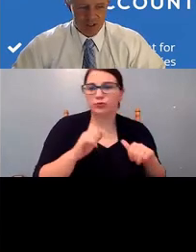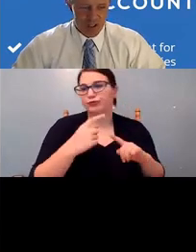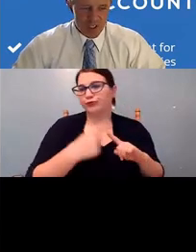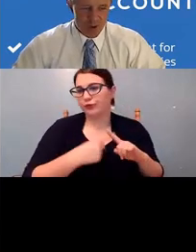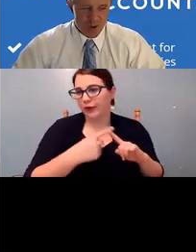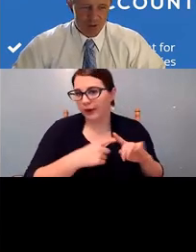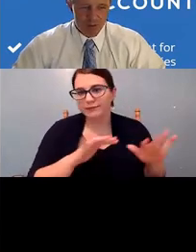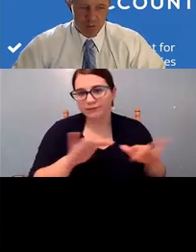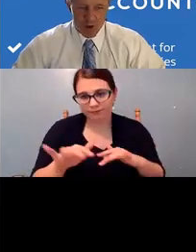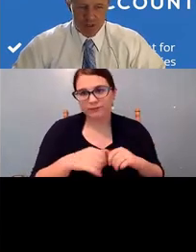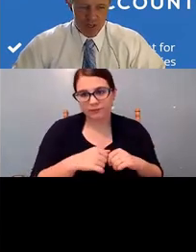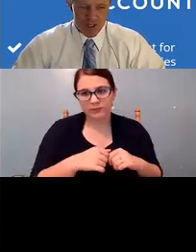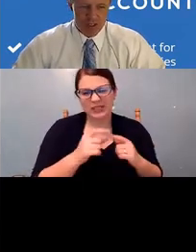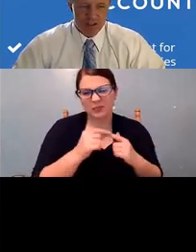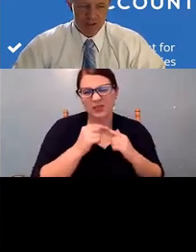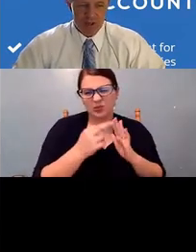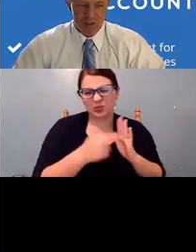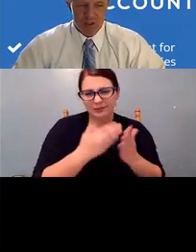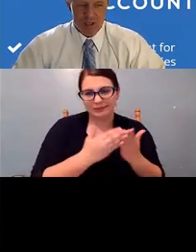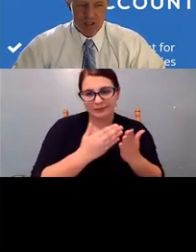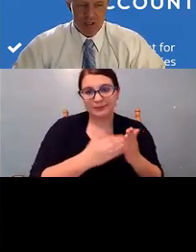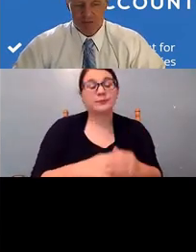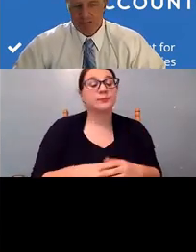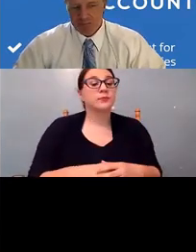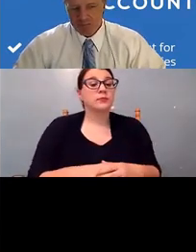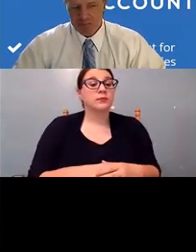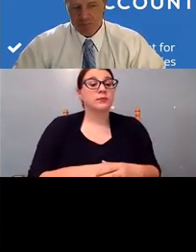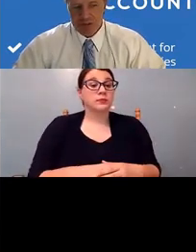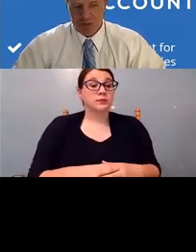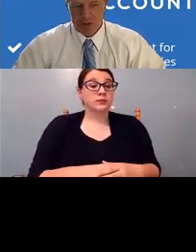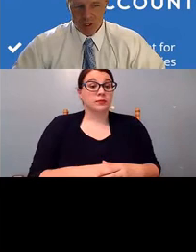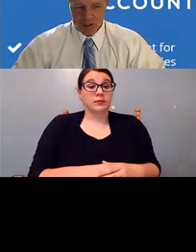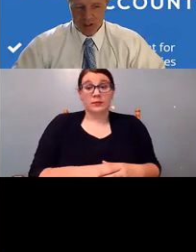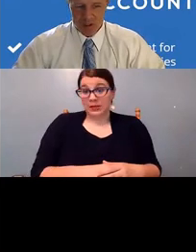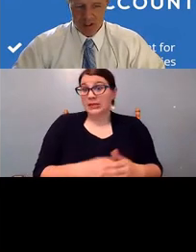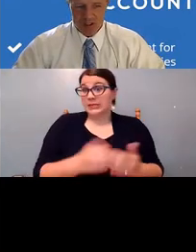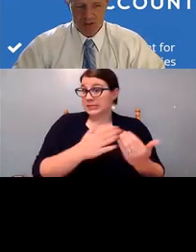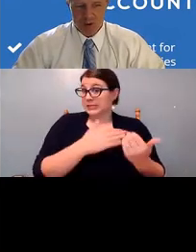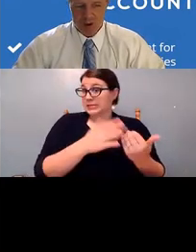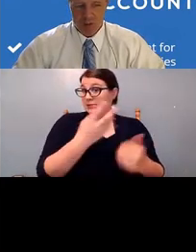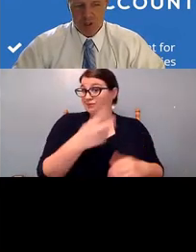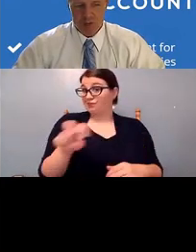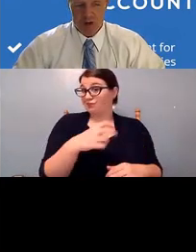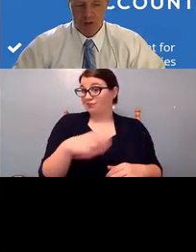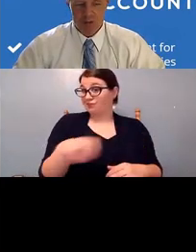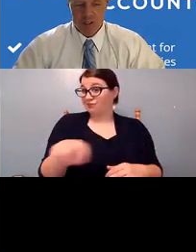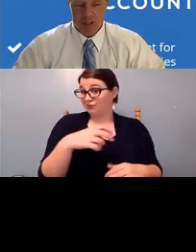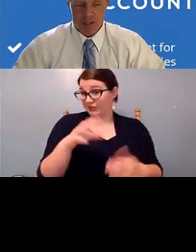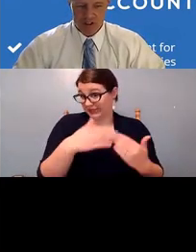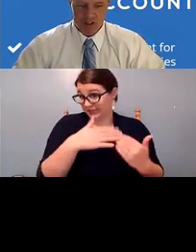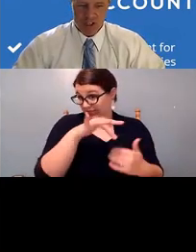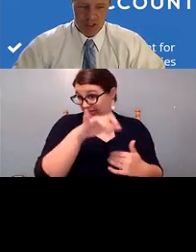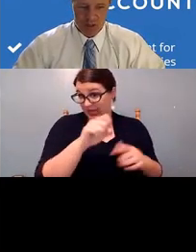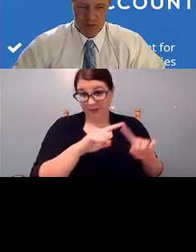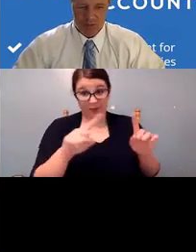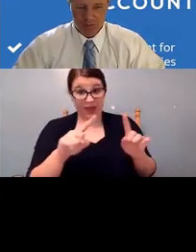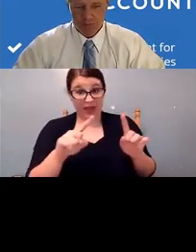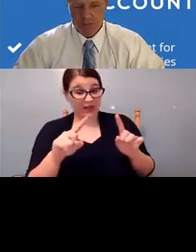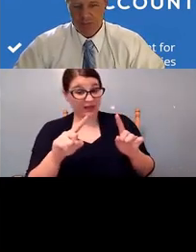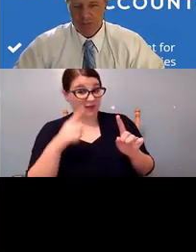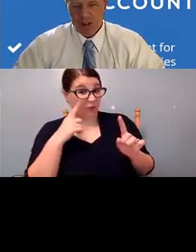a convenient way of moving money to be able to spend it, but from a record keeping standpoint, probably the least